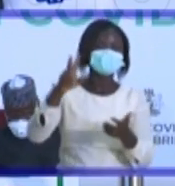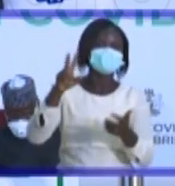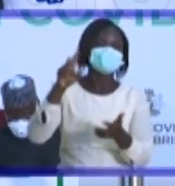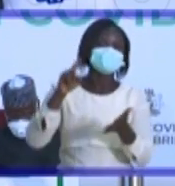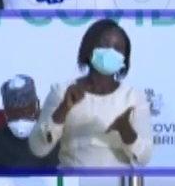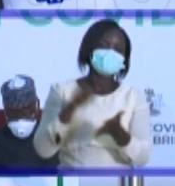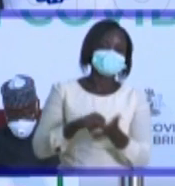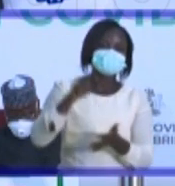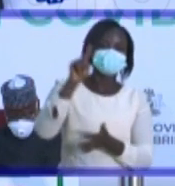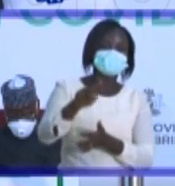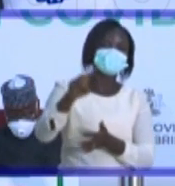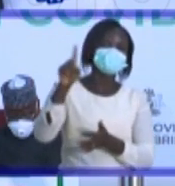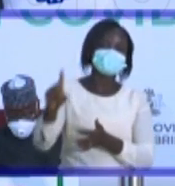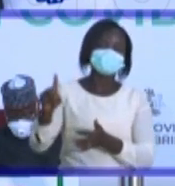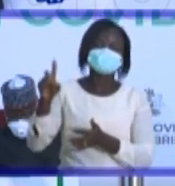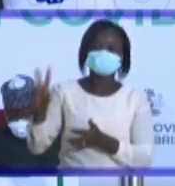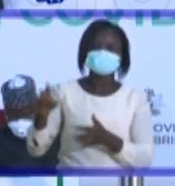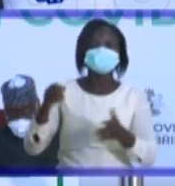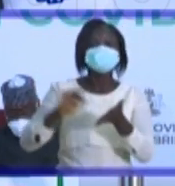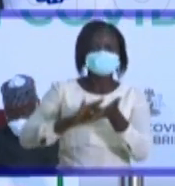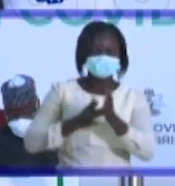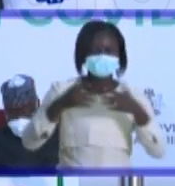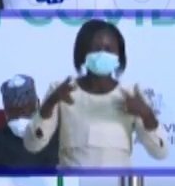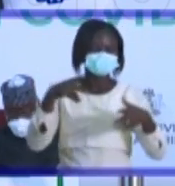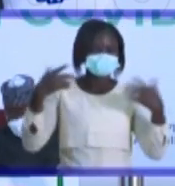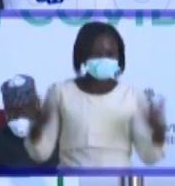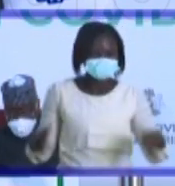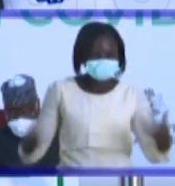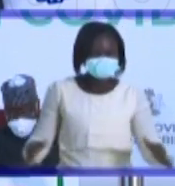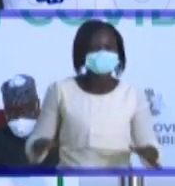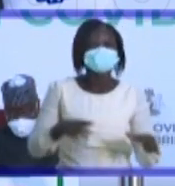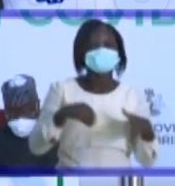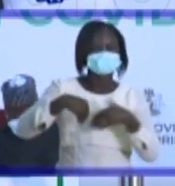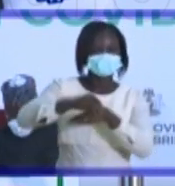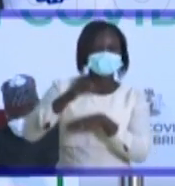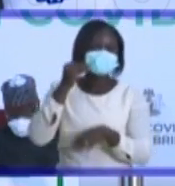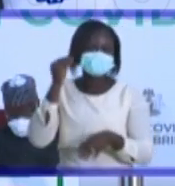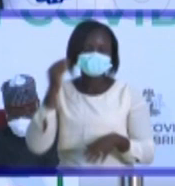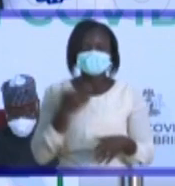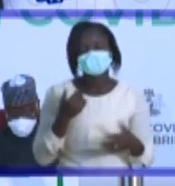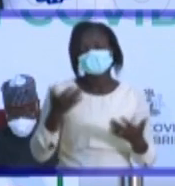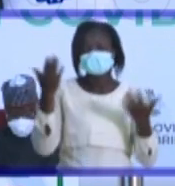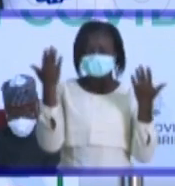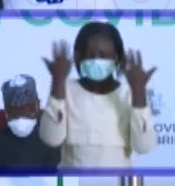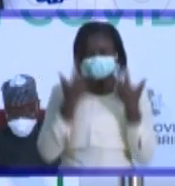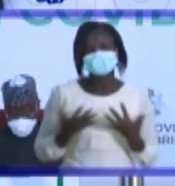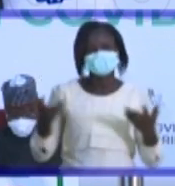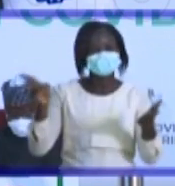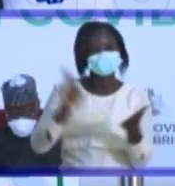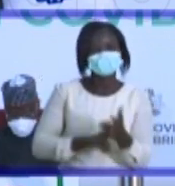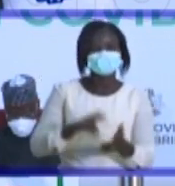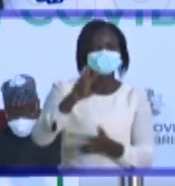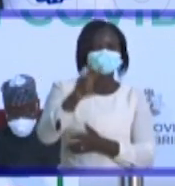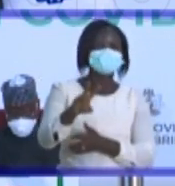3,122 have been treated successfully and discharged, while we have sadly recorded